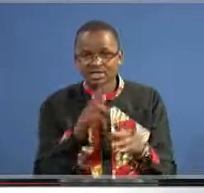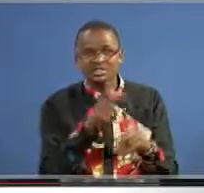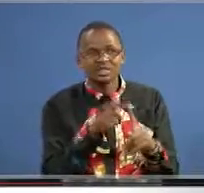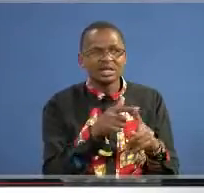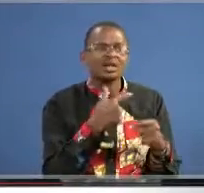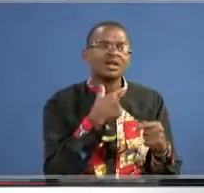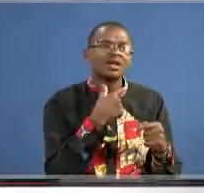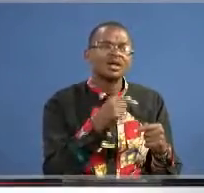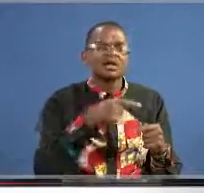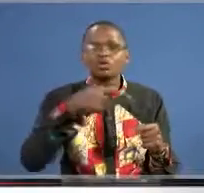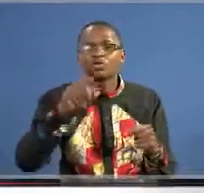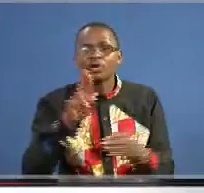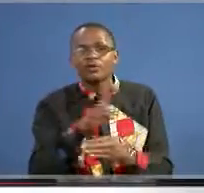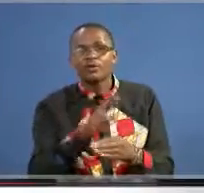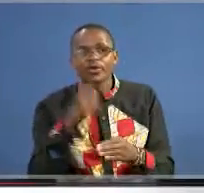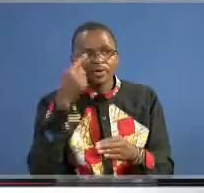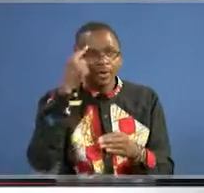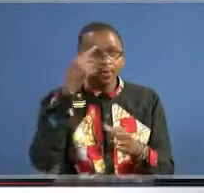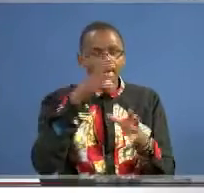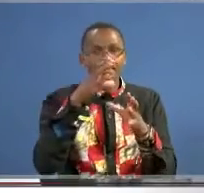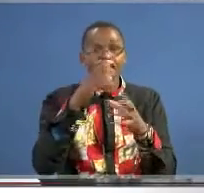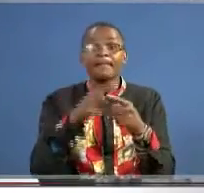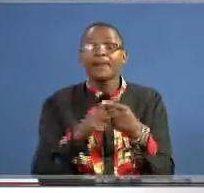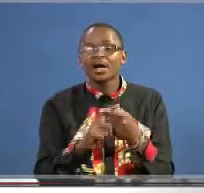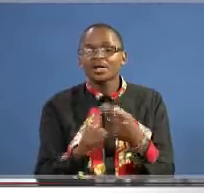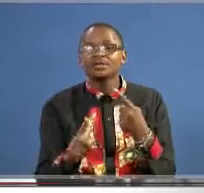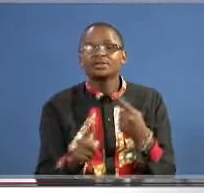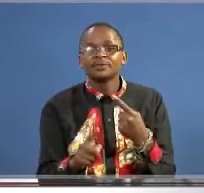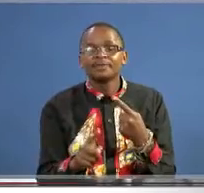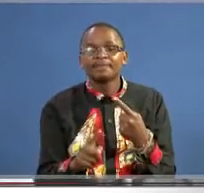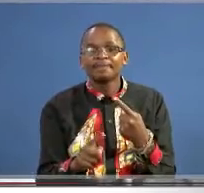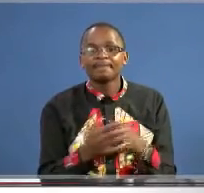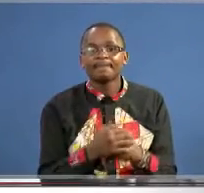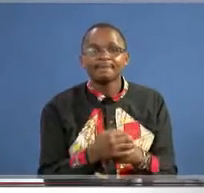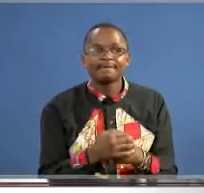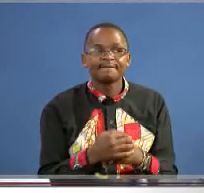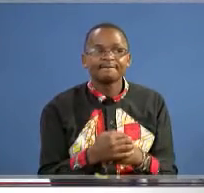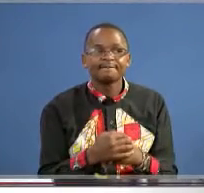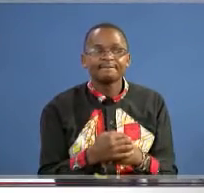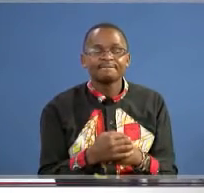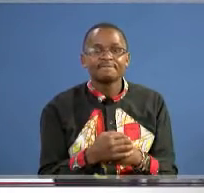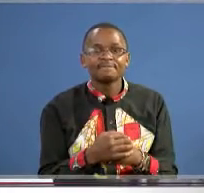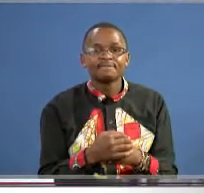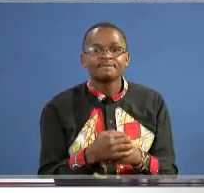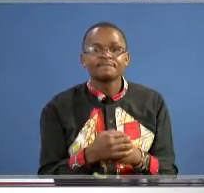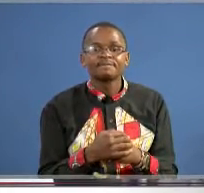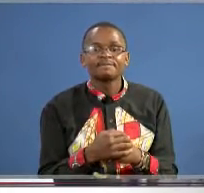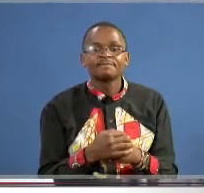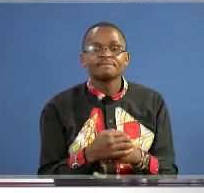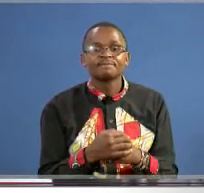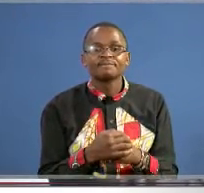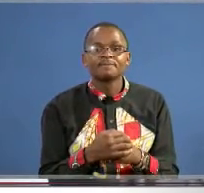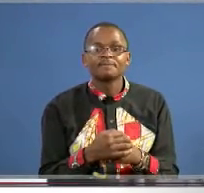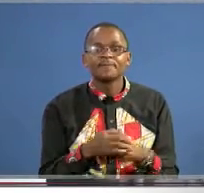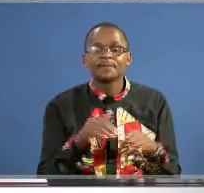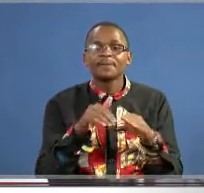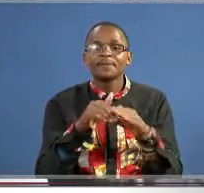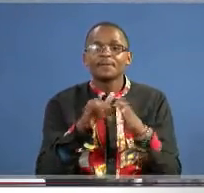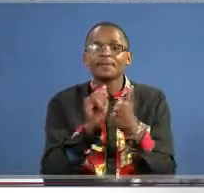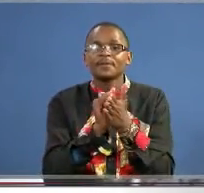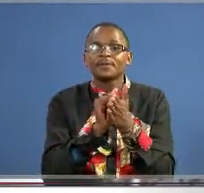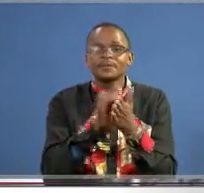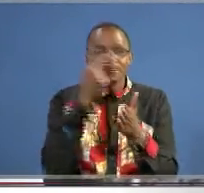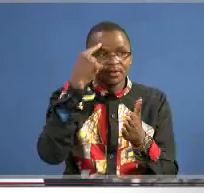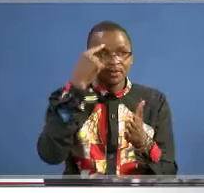like Moi, where he used to explore party and ACF. But ODM is just not sending a warning. For them, this is a matter of life and death.